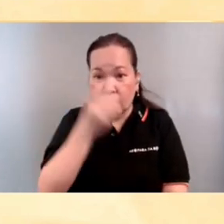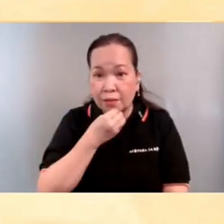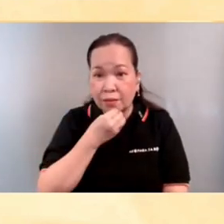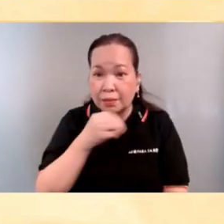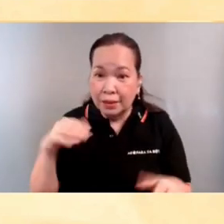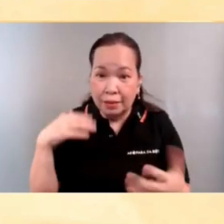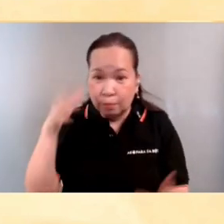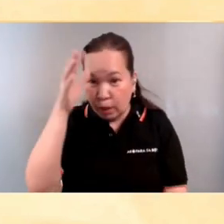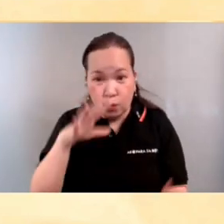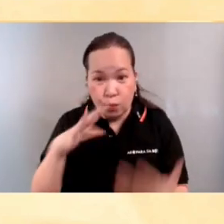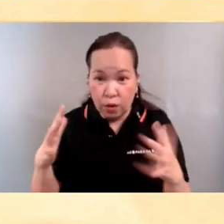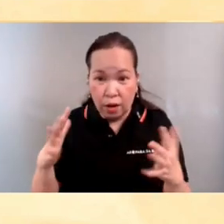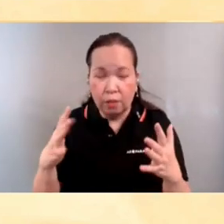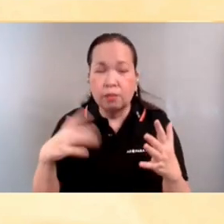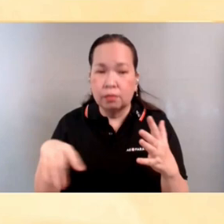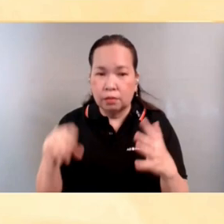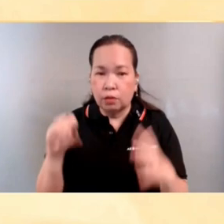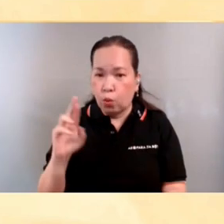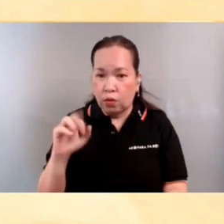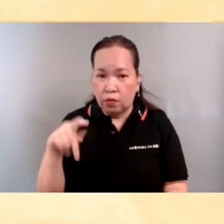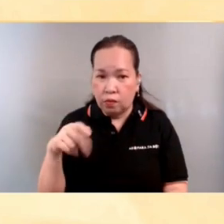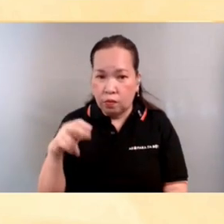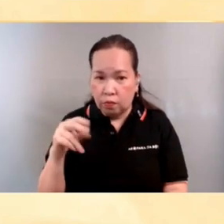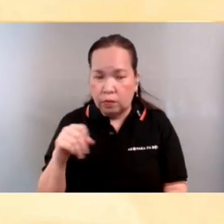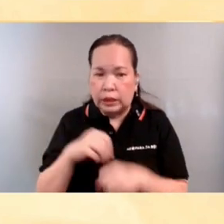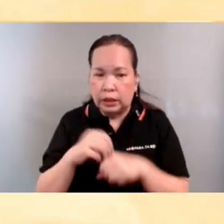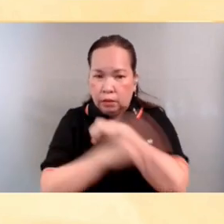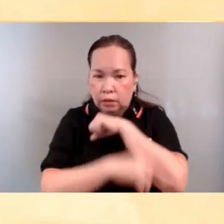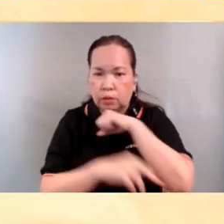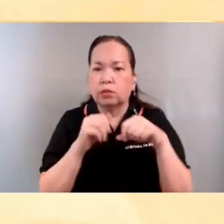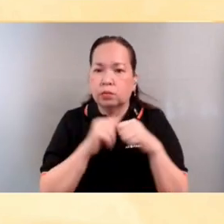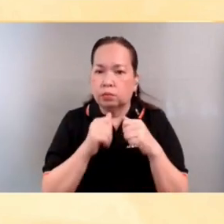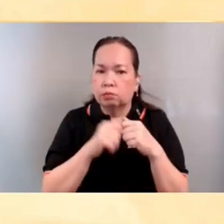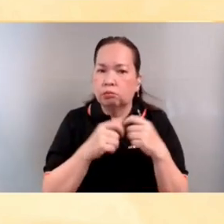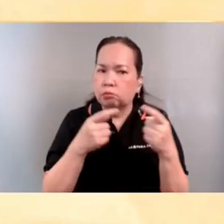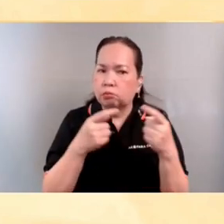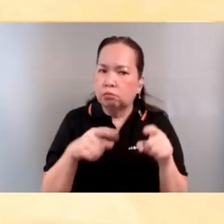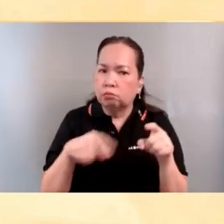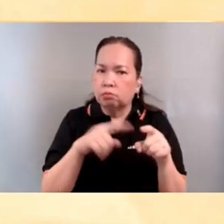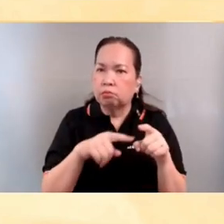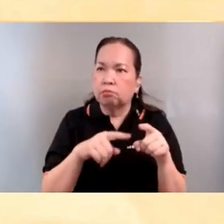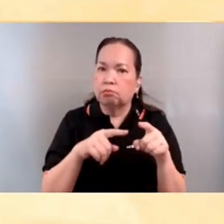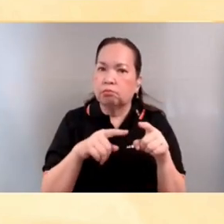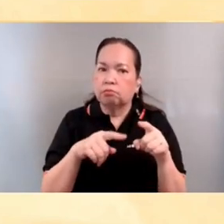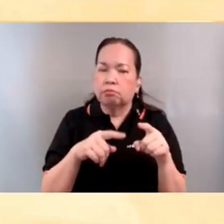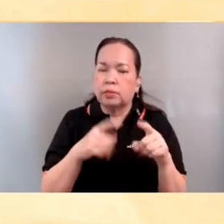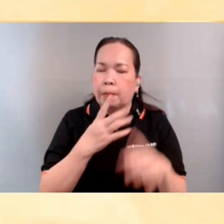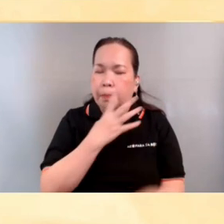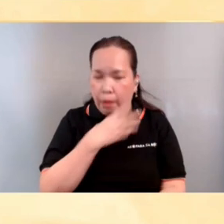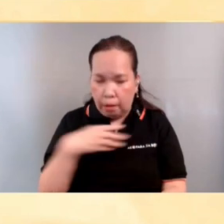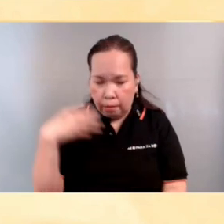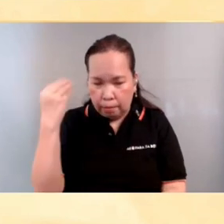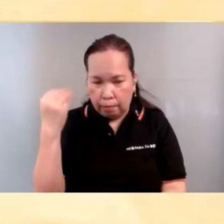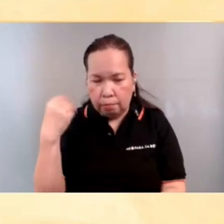orphans are the result of the conflict that has occurred in the autonomous region in Muslim Mindanao for